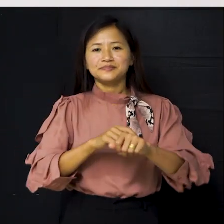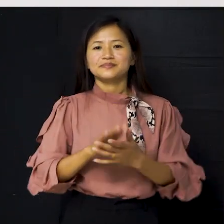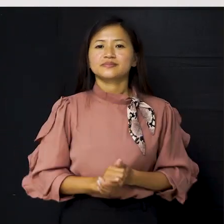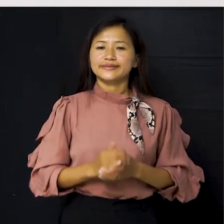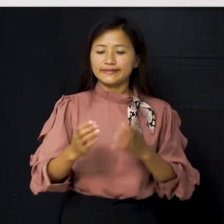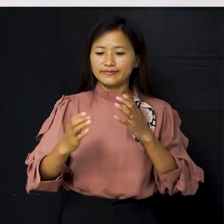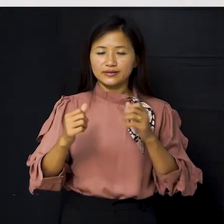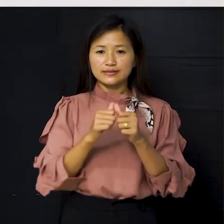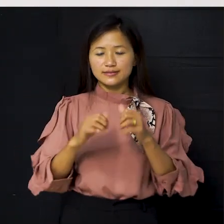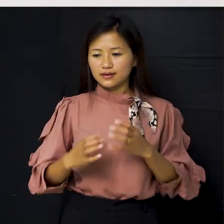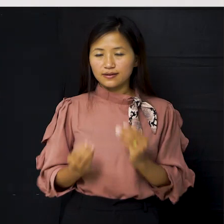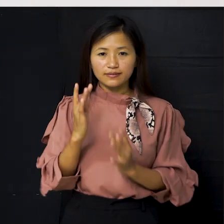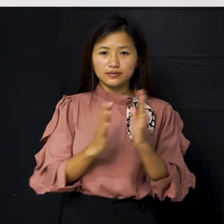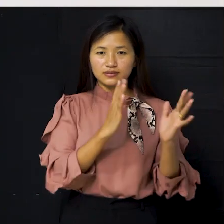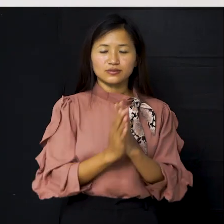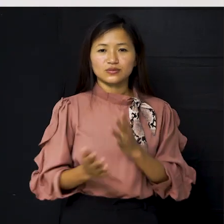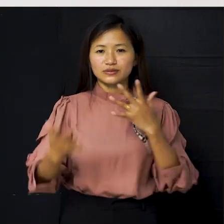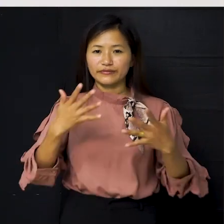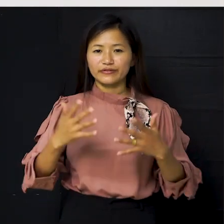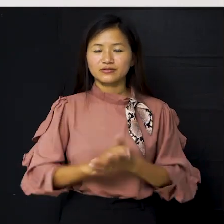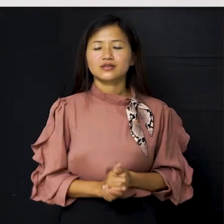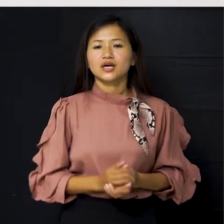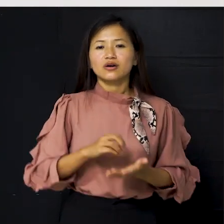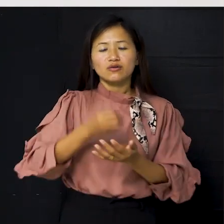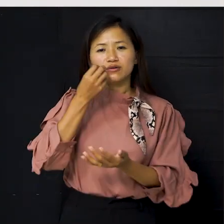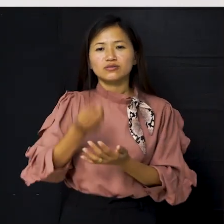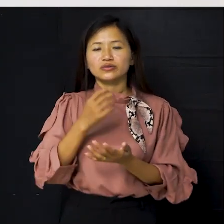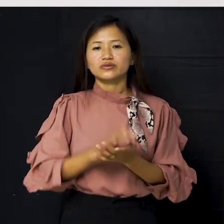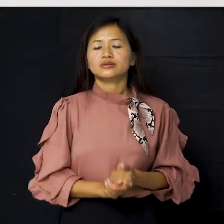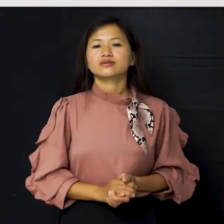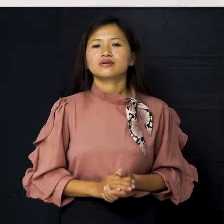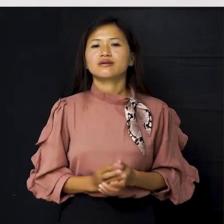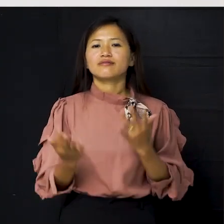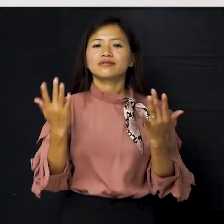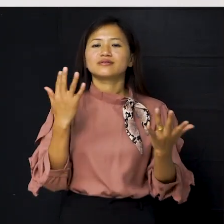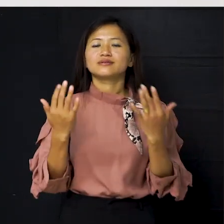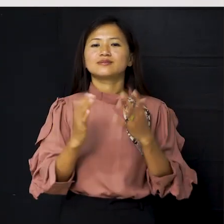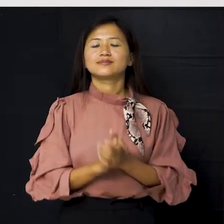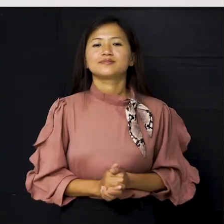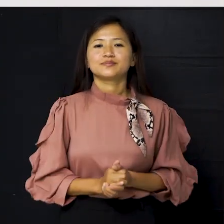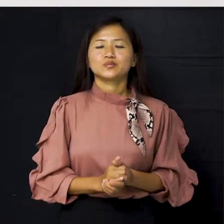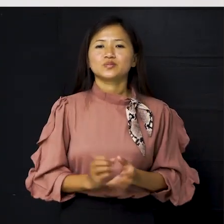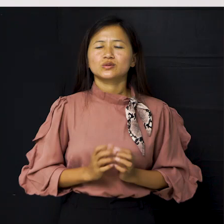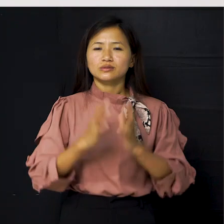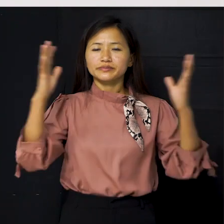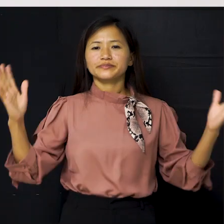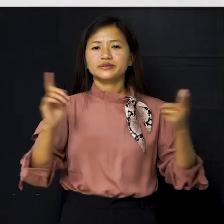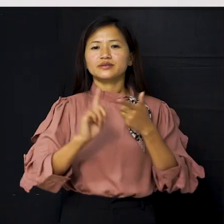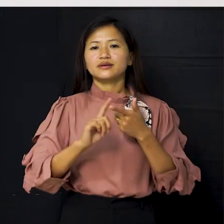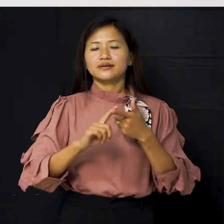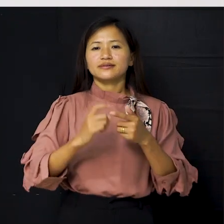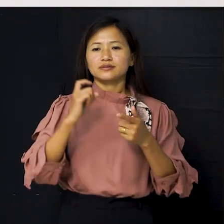was affected, even the food was not available. So many economic problems came